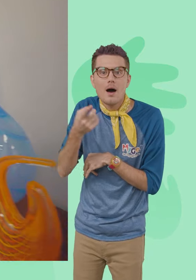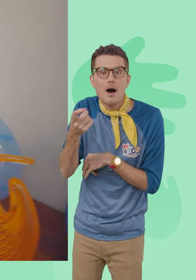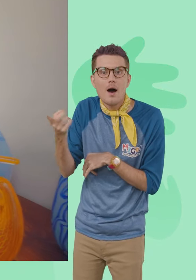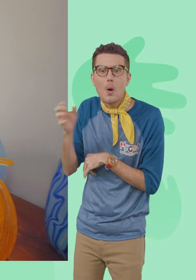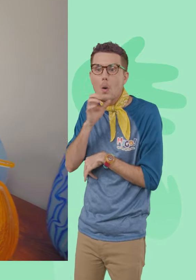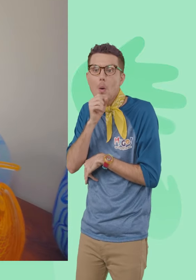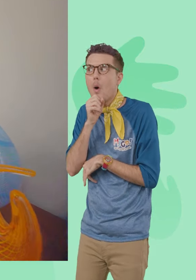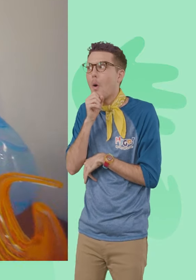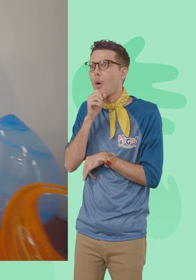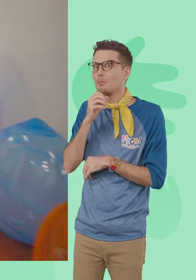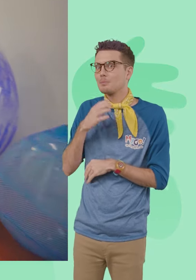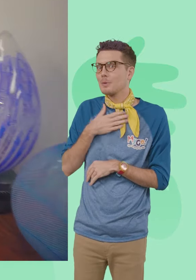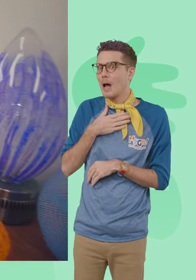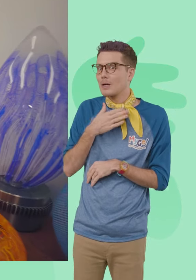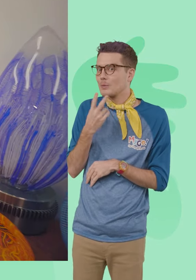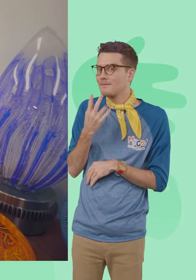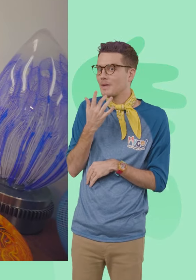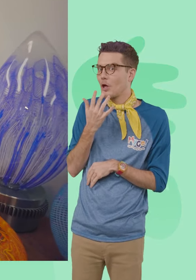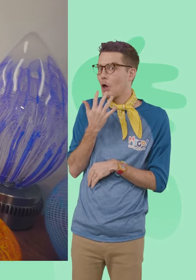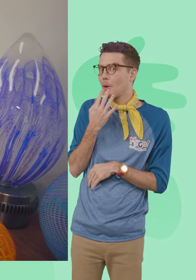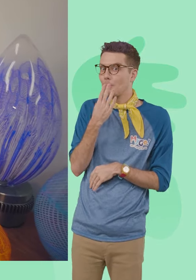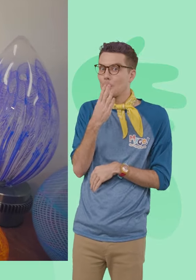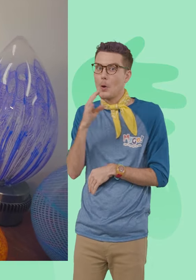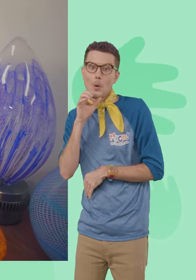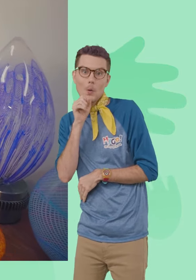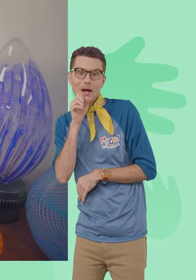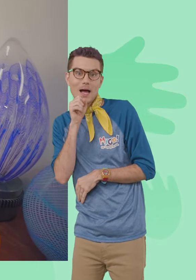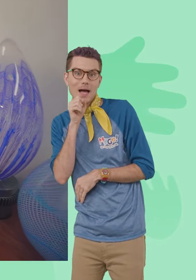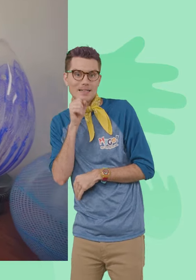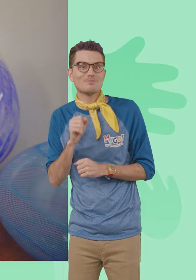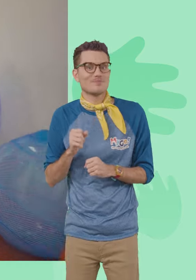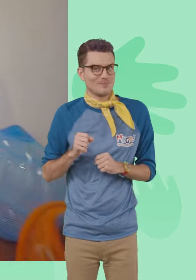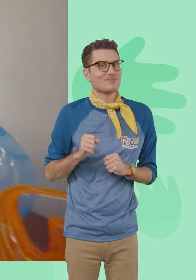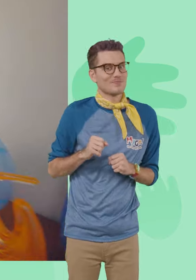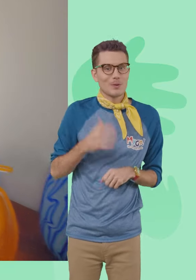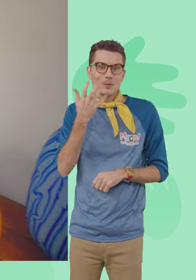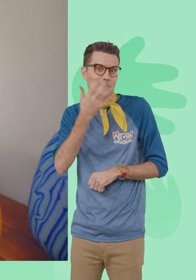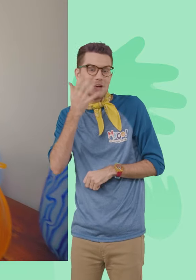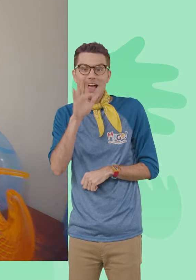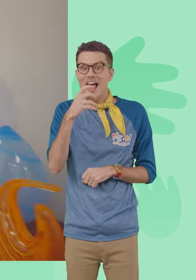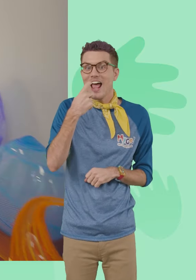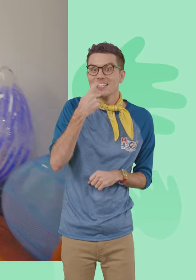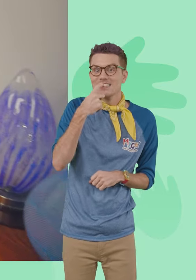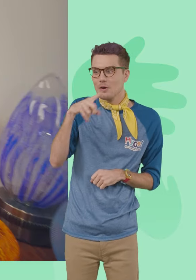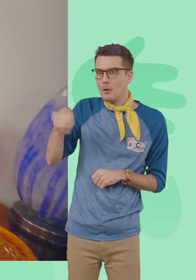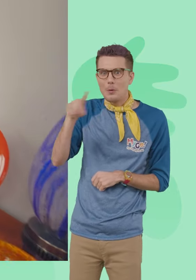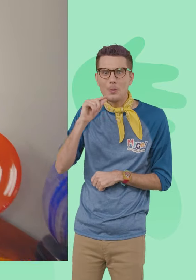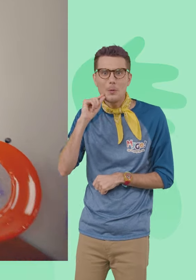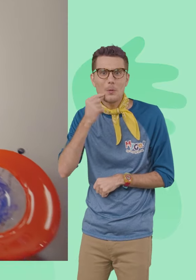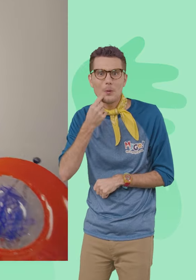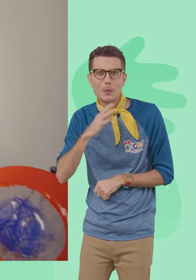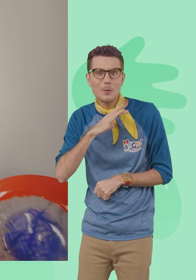this. Blue and orange, my two favorite colors. Wow, glass